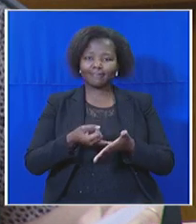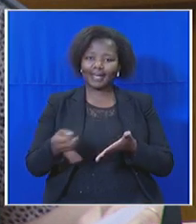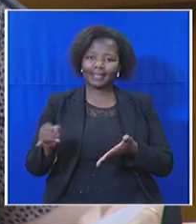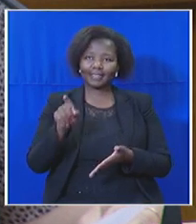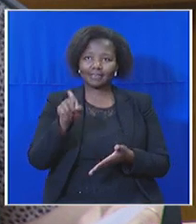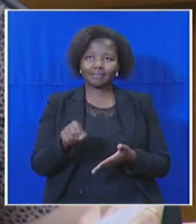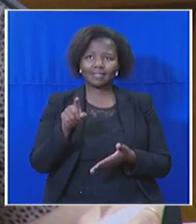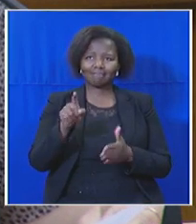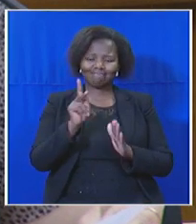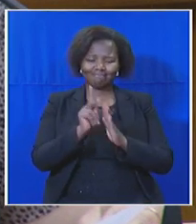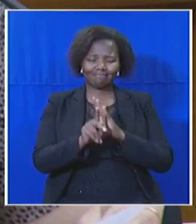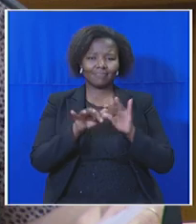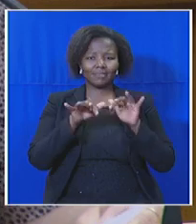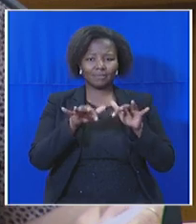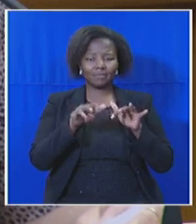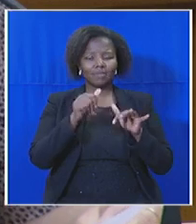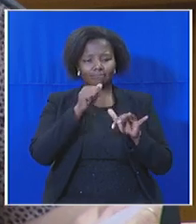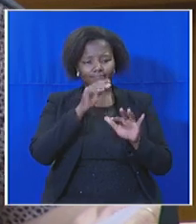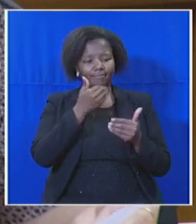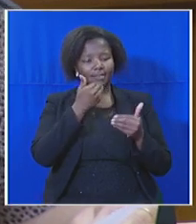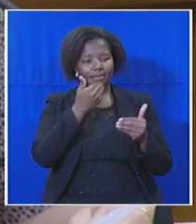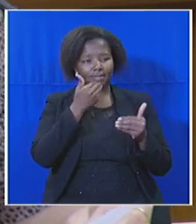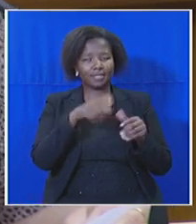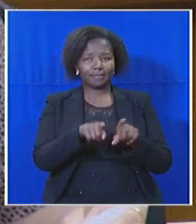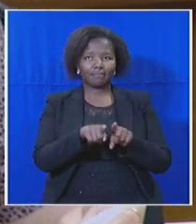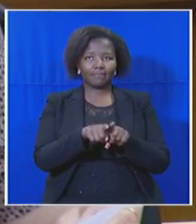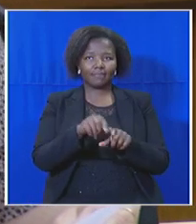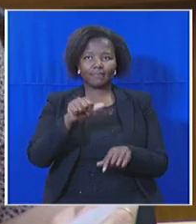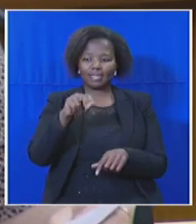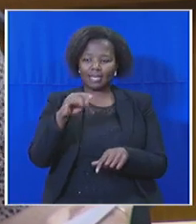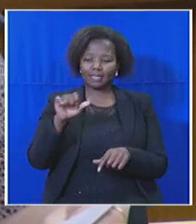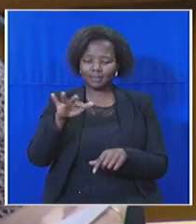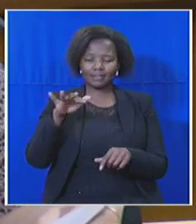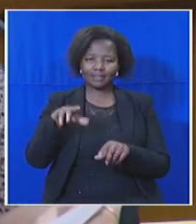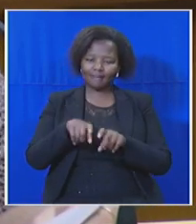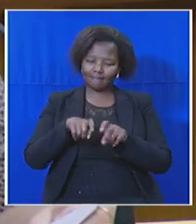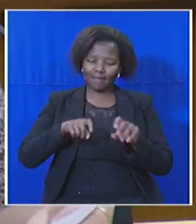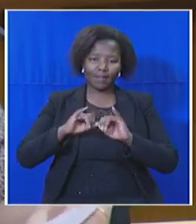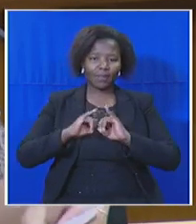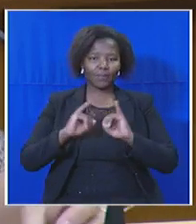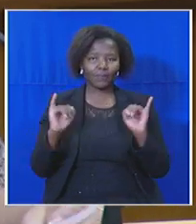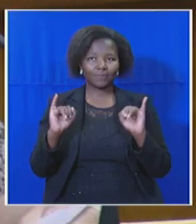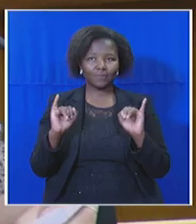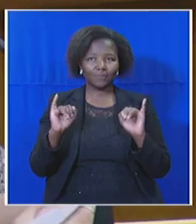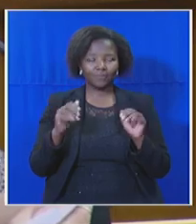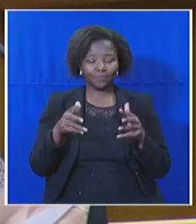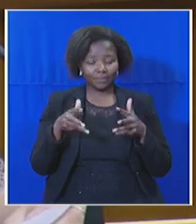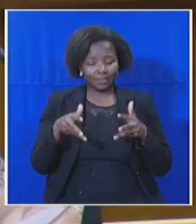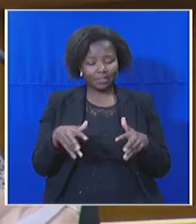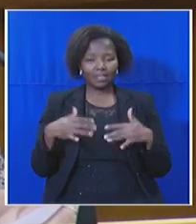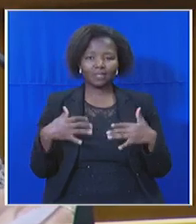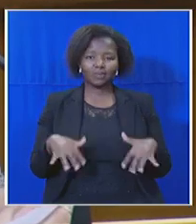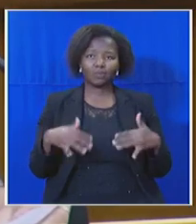police officers, and thankfully he, like most ANC ministers, failed in his efforts. Now, I didn't know any of